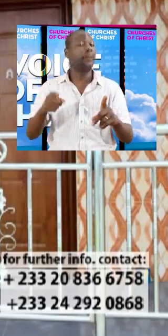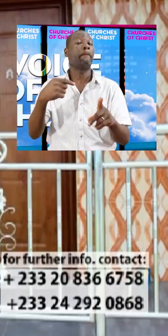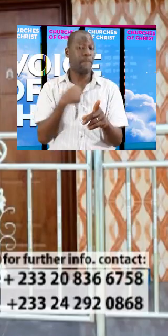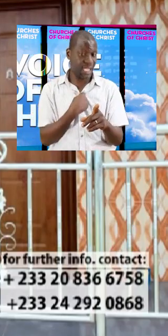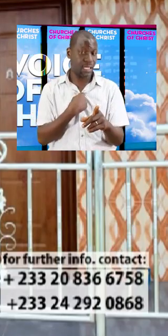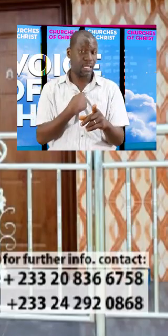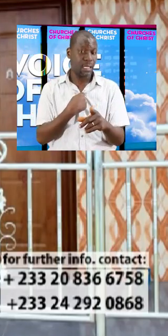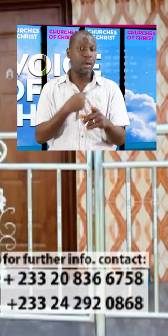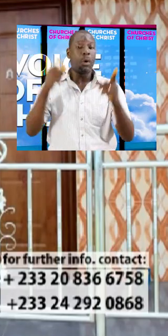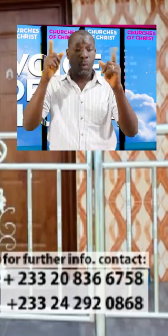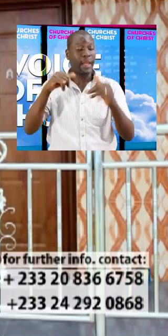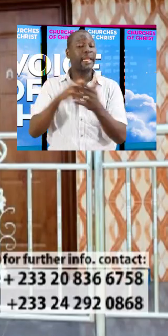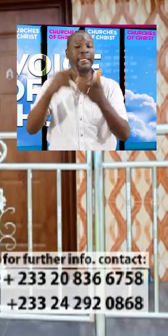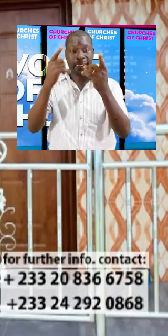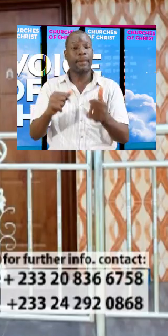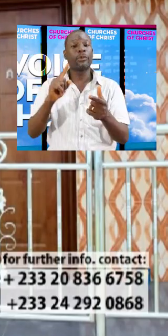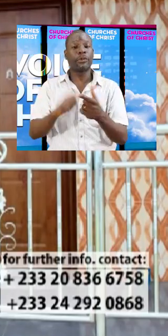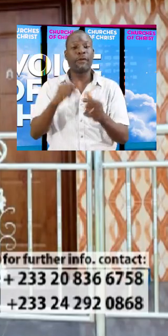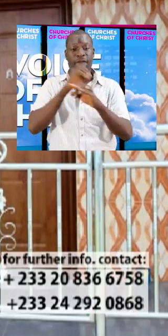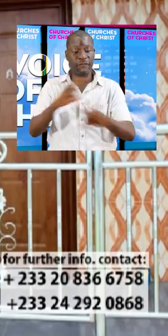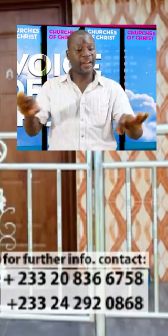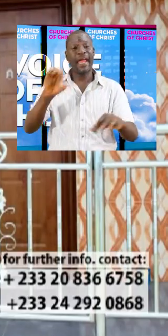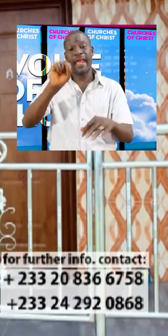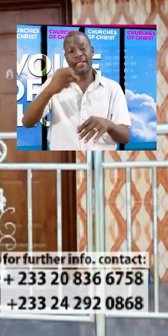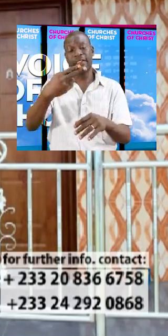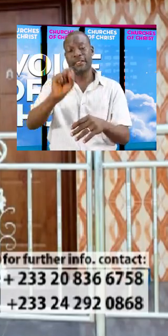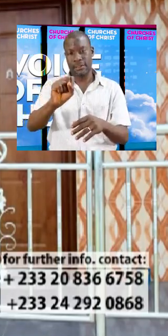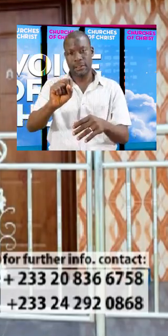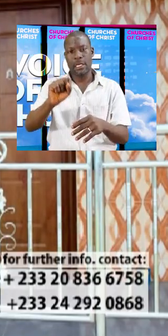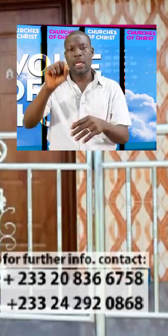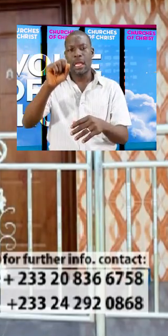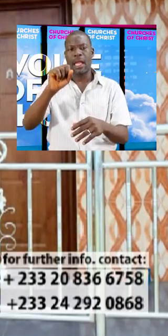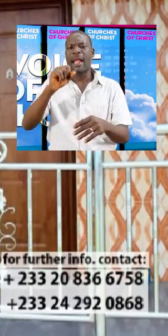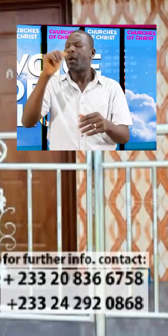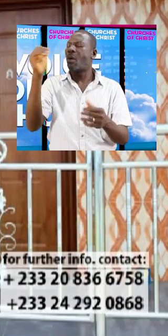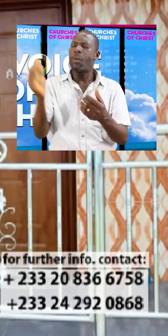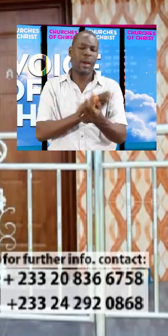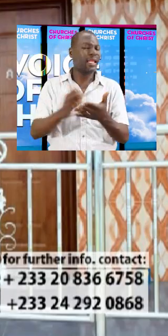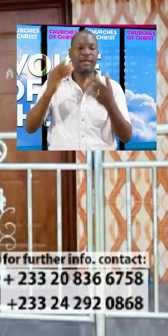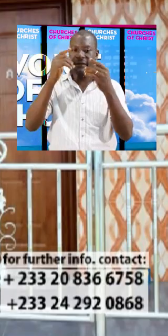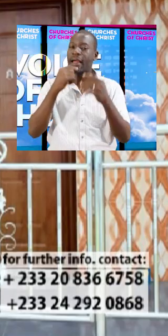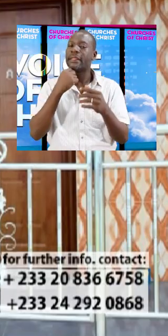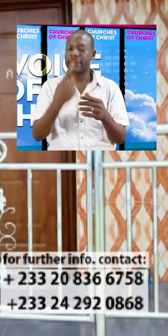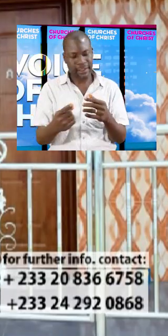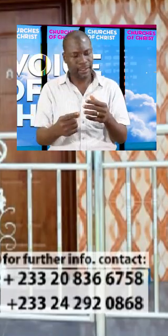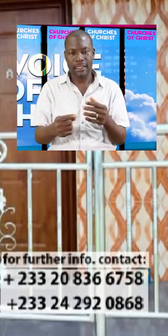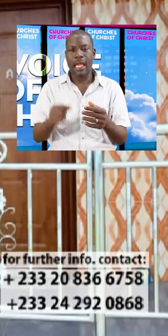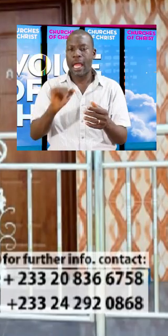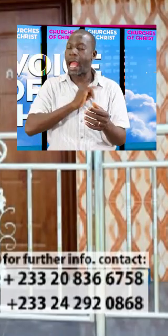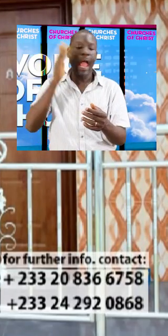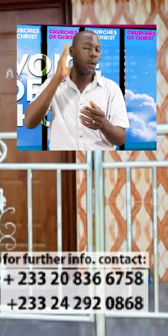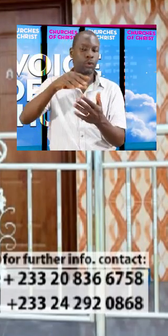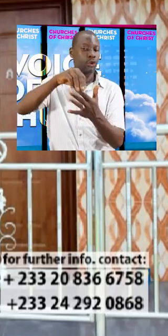say about free SHS concept here. Say optimism, our honor more. Me choose